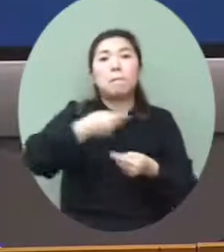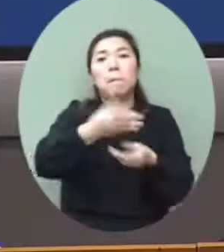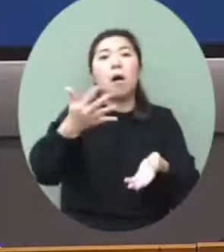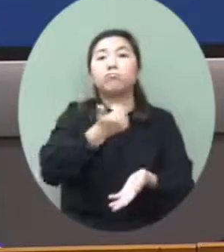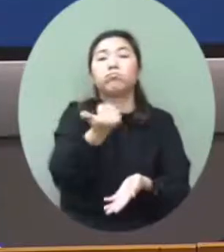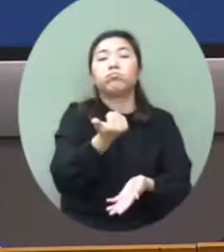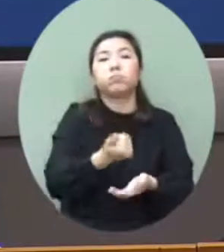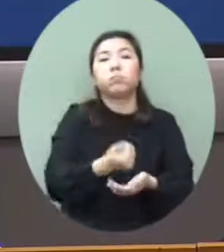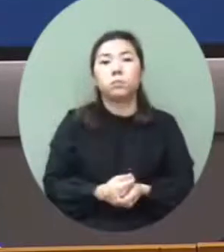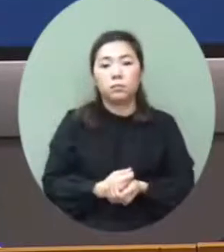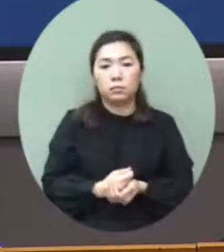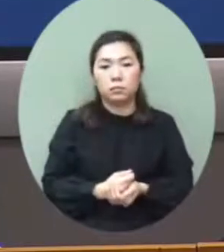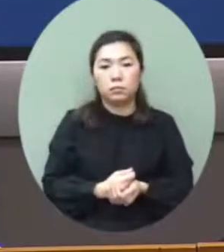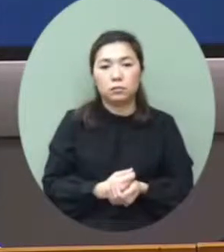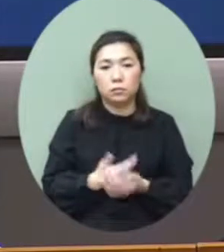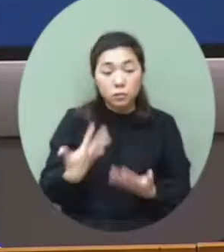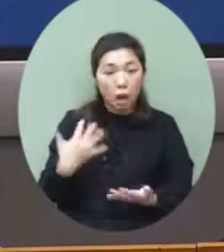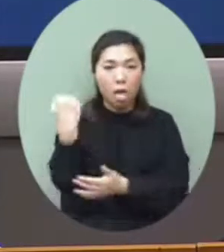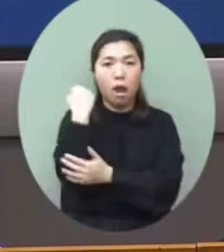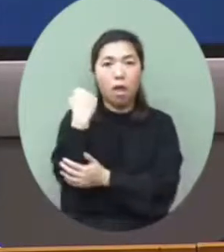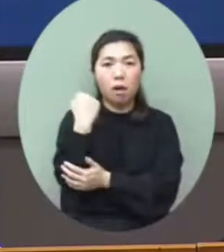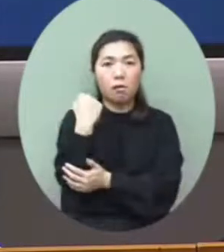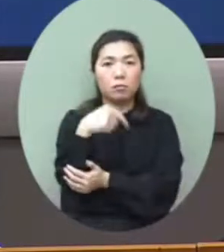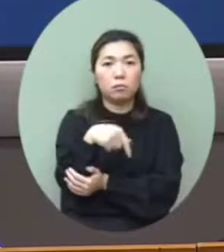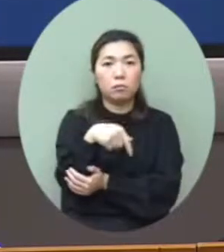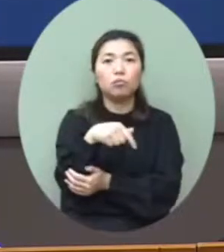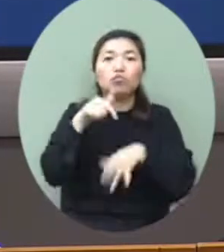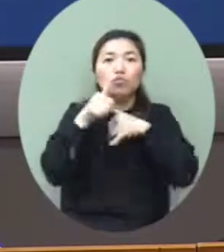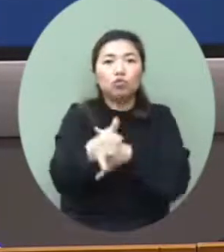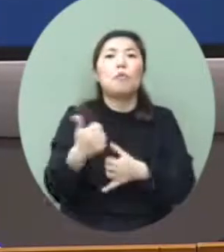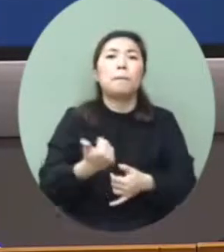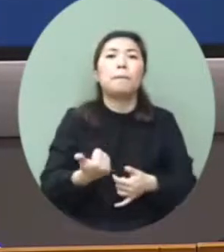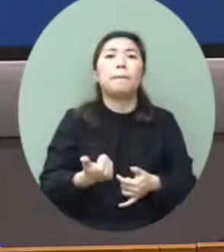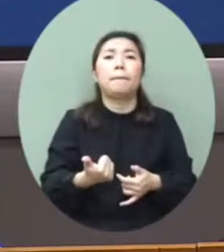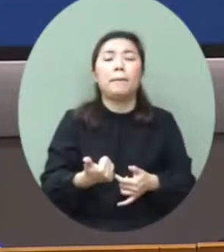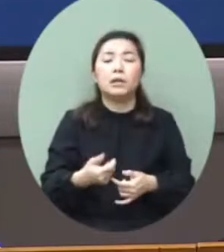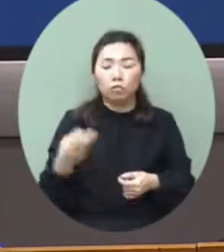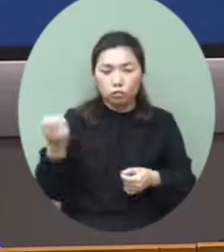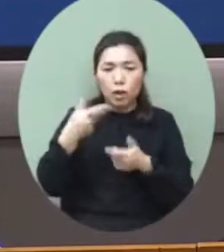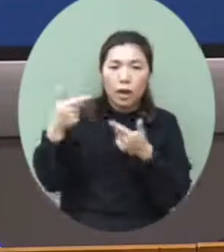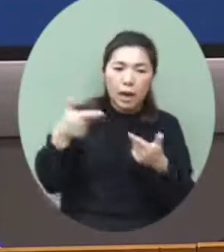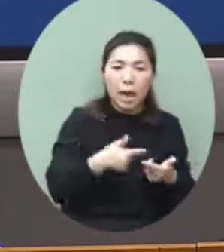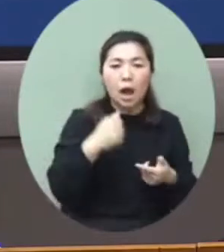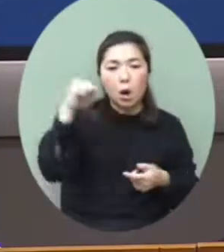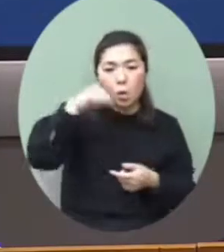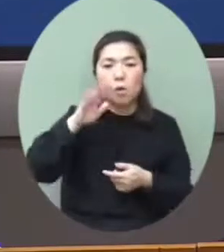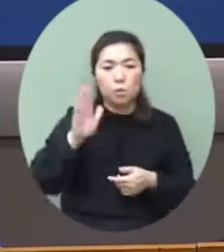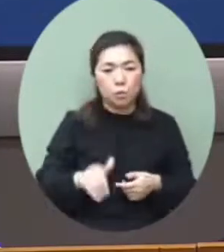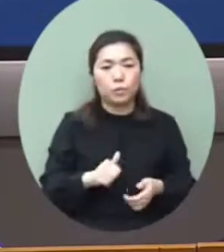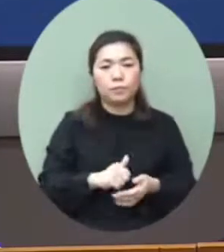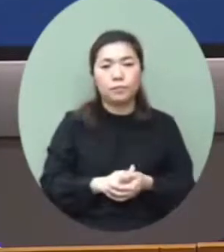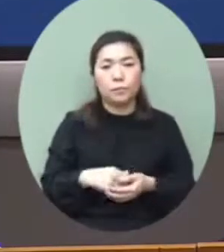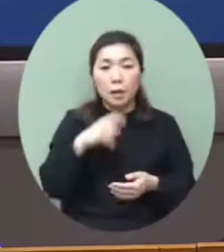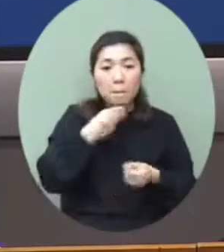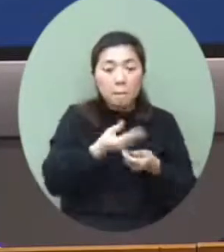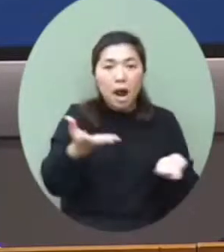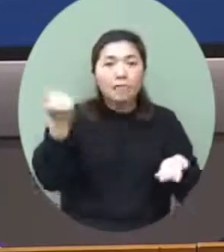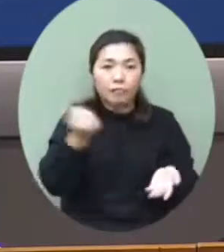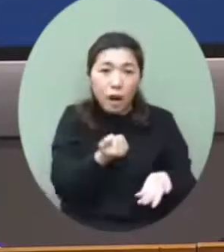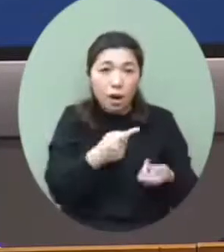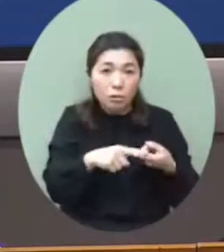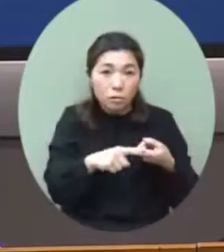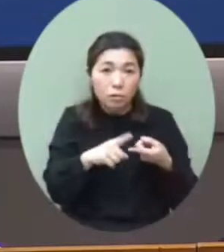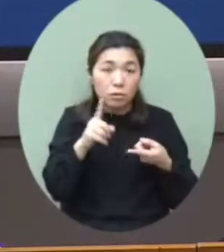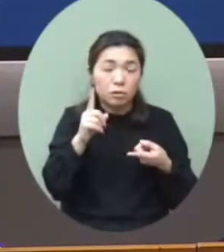by the Department of Health, and they numbered over 60,000, and they were all distributed. They were all